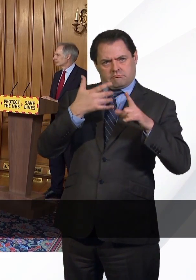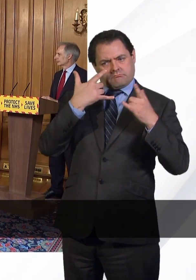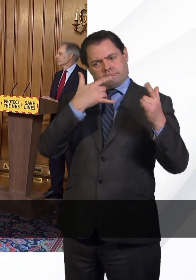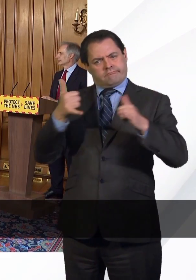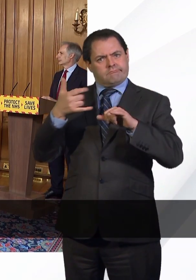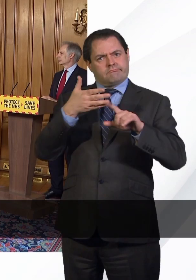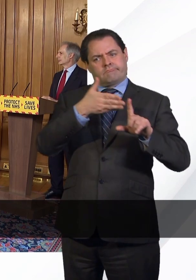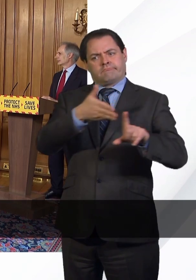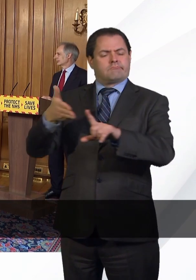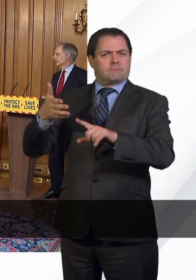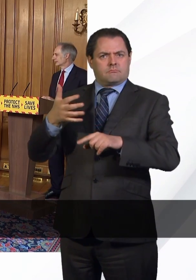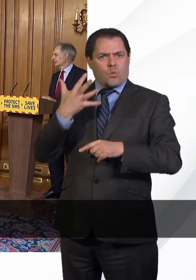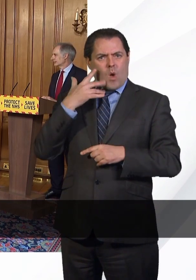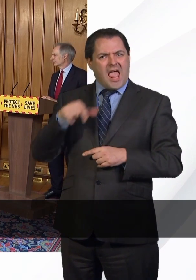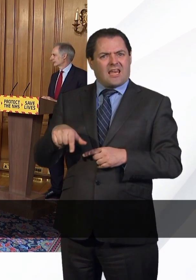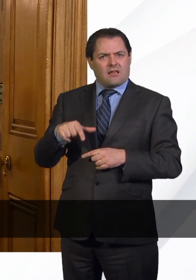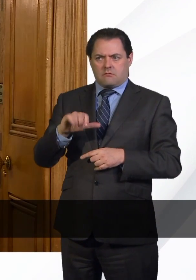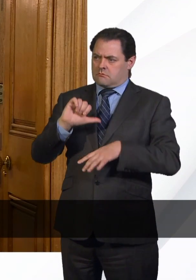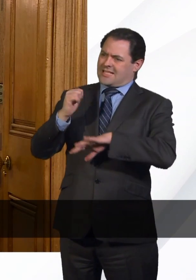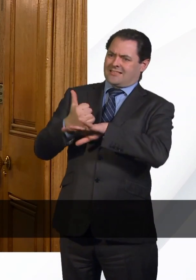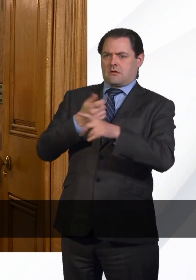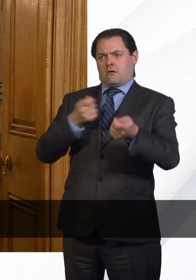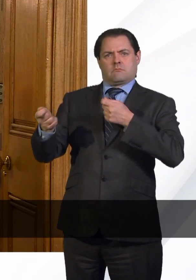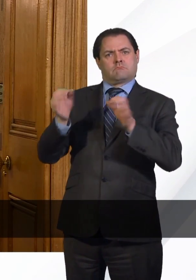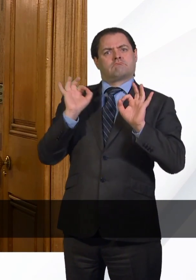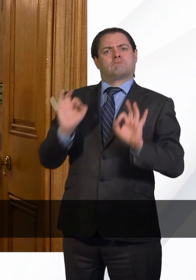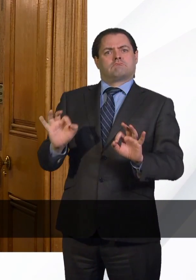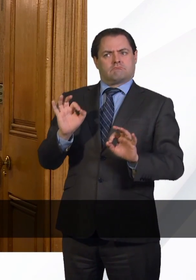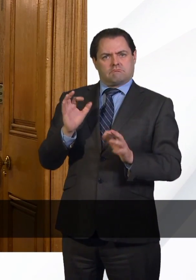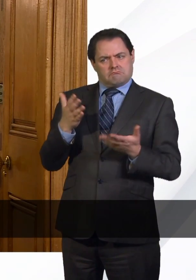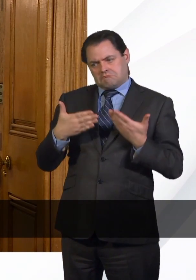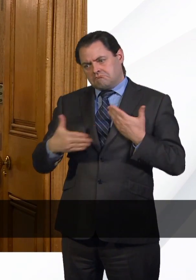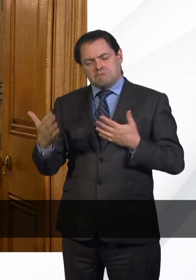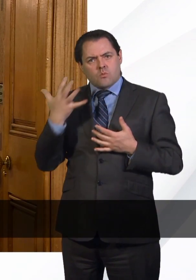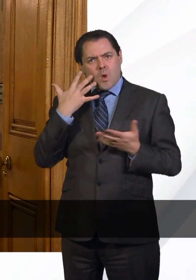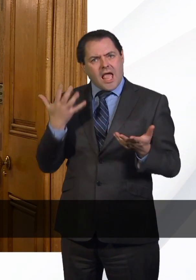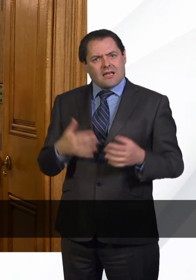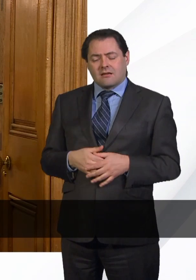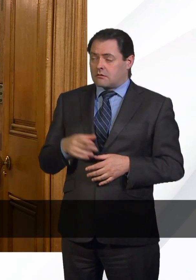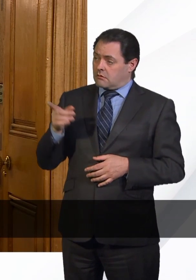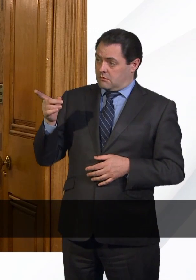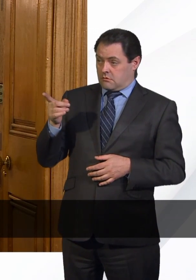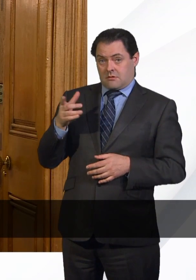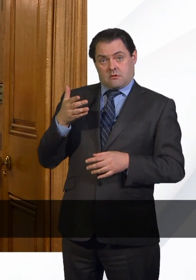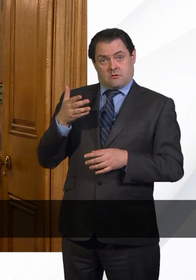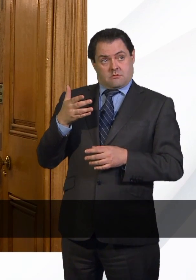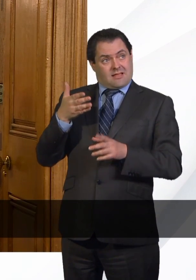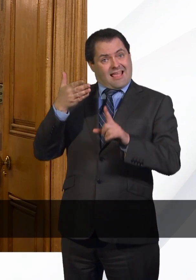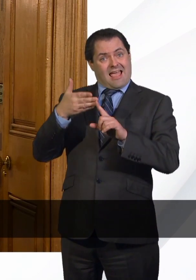running? The aim is to have the whole thing up and running by the middle of this